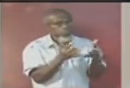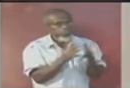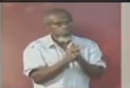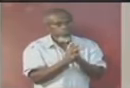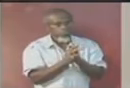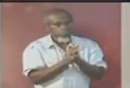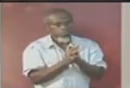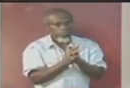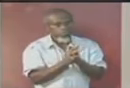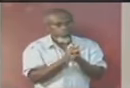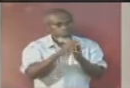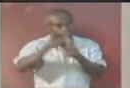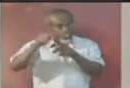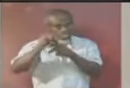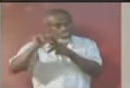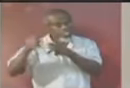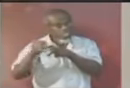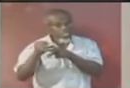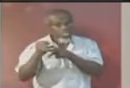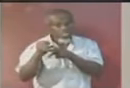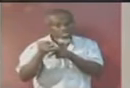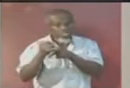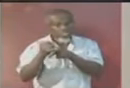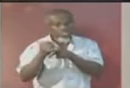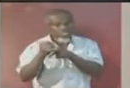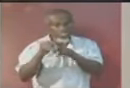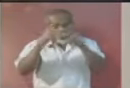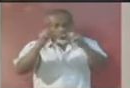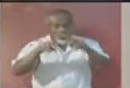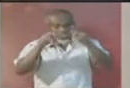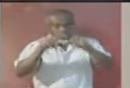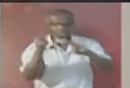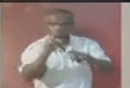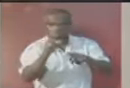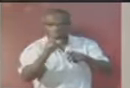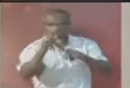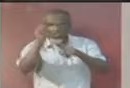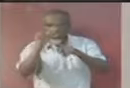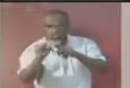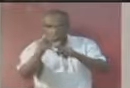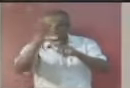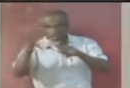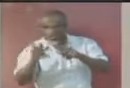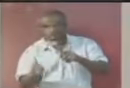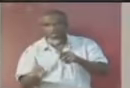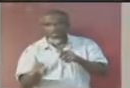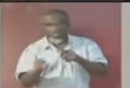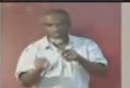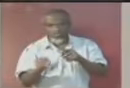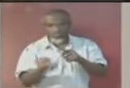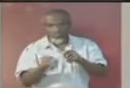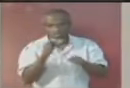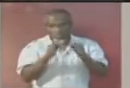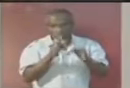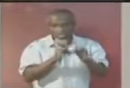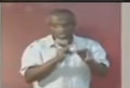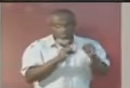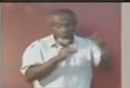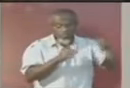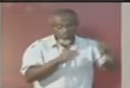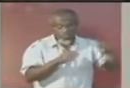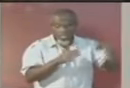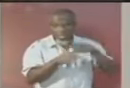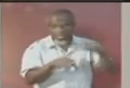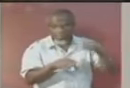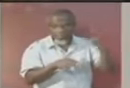J&J, AstraZeneca, they were doing clinical trials in South Africa. If Moderna and Pfizer had done clinical trials in South